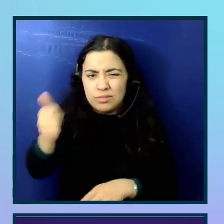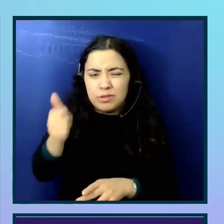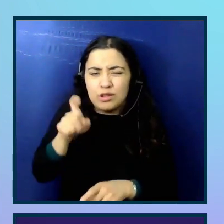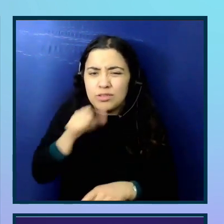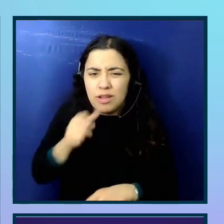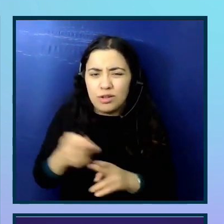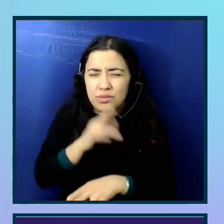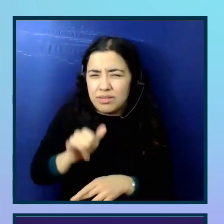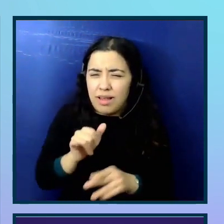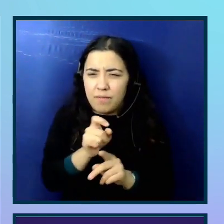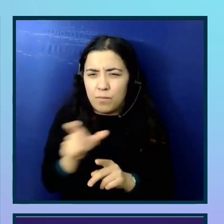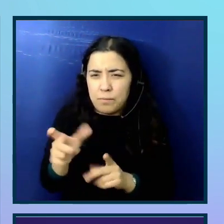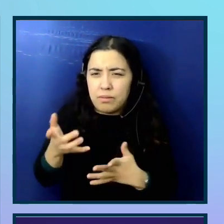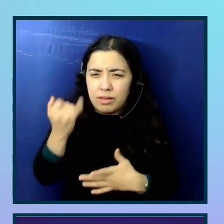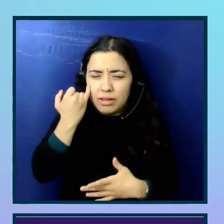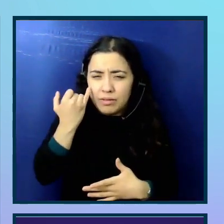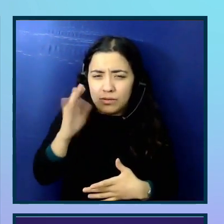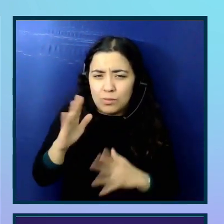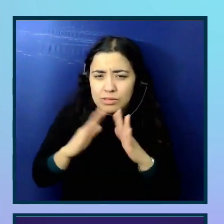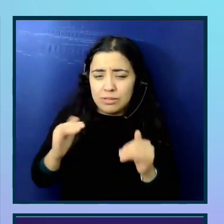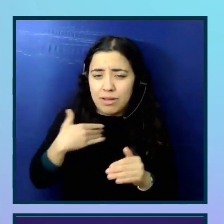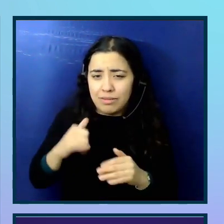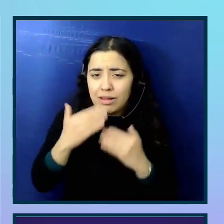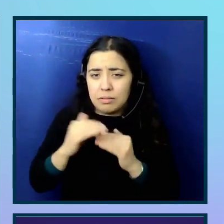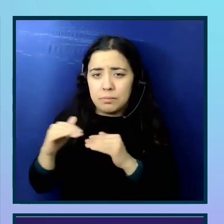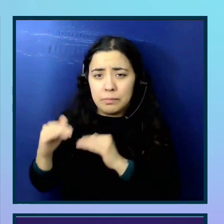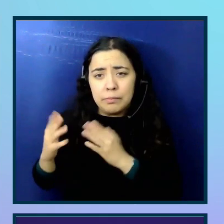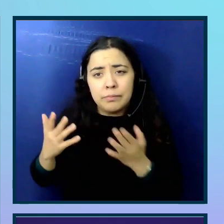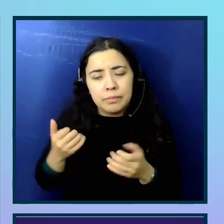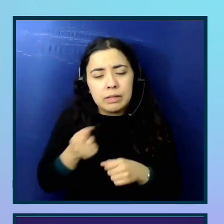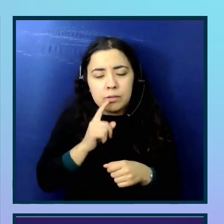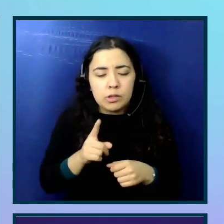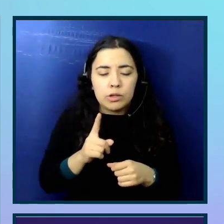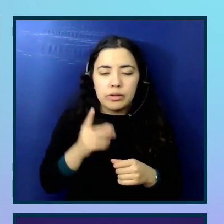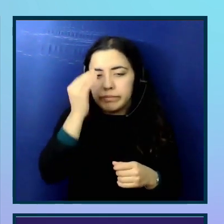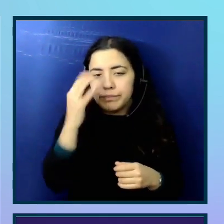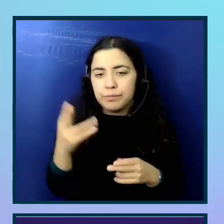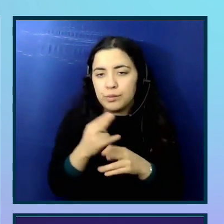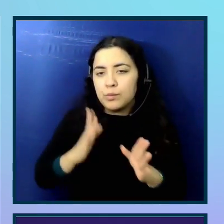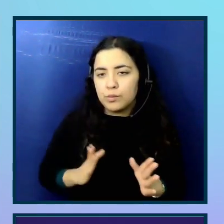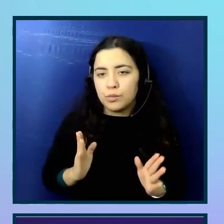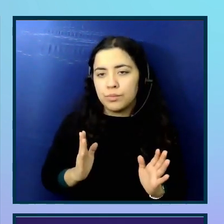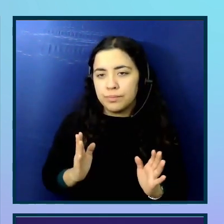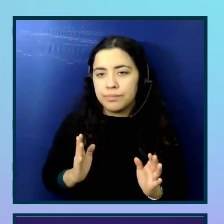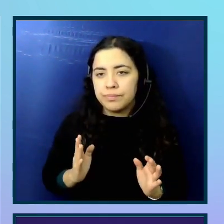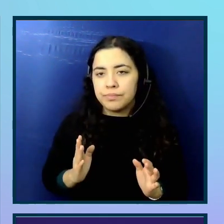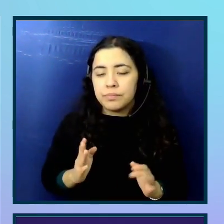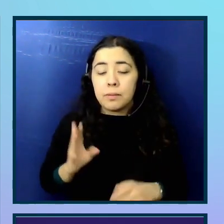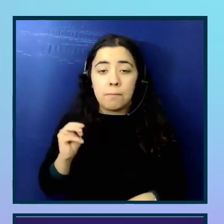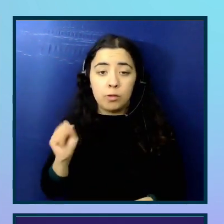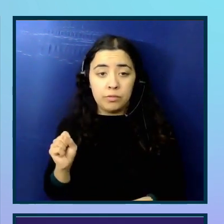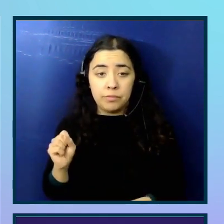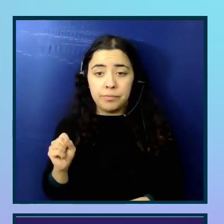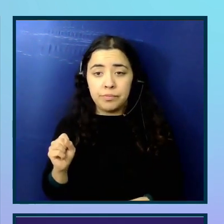use that format. But if your system has those, constraints, make sure it's communicated to the user. Like Microsoft,